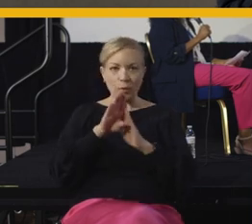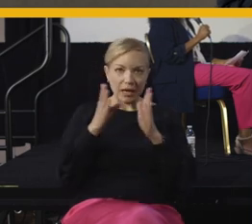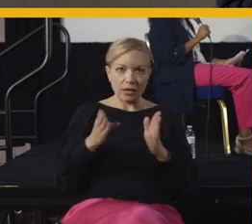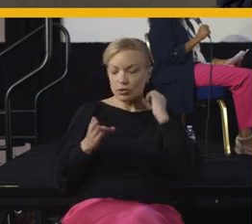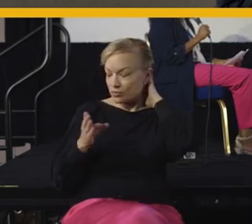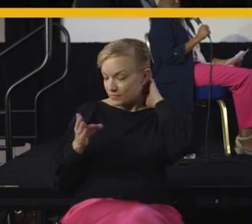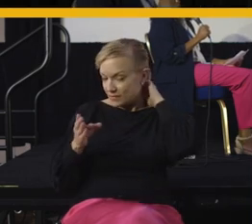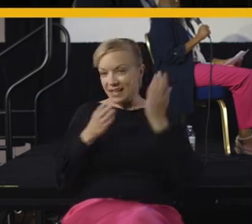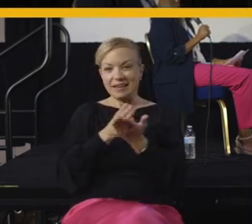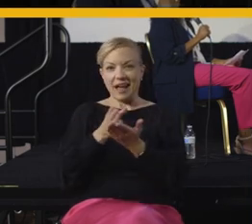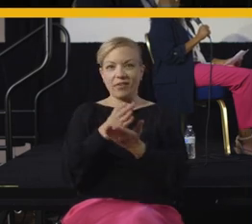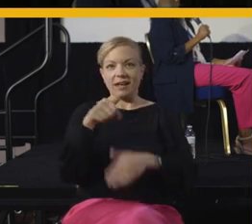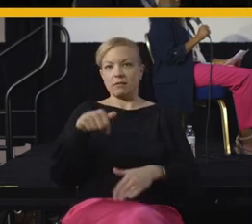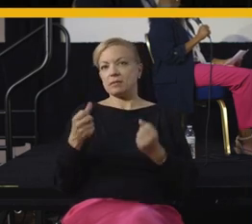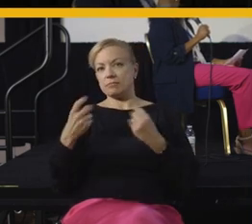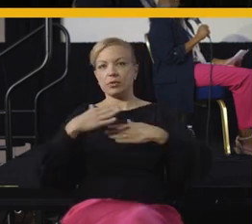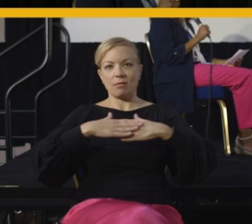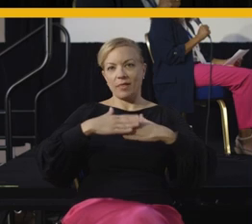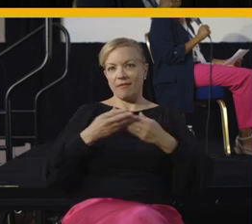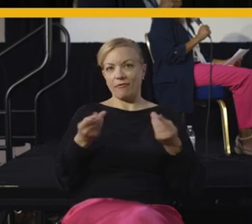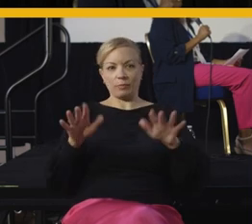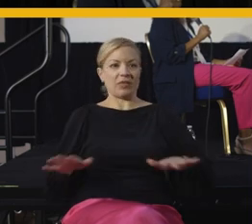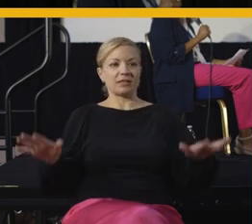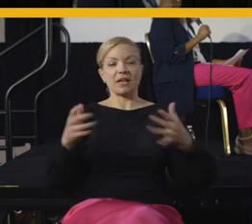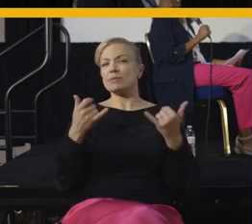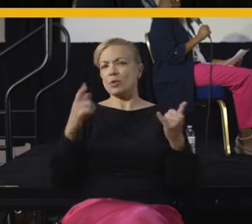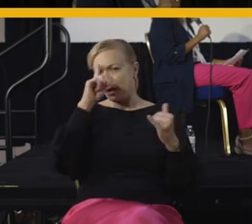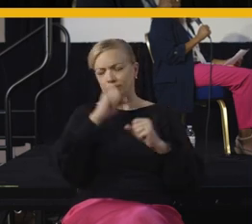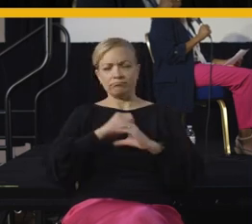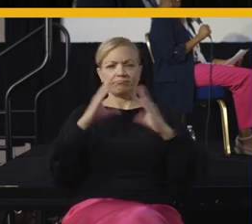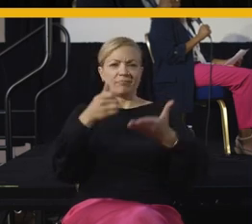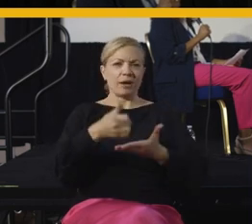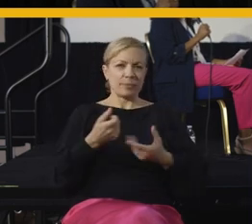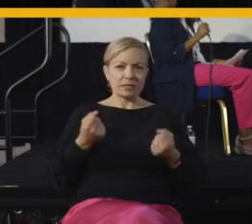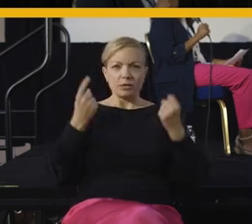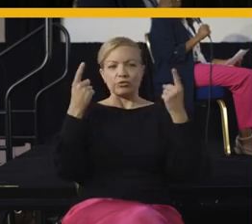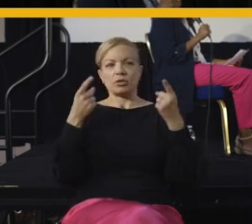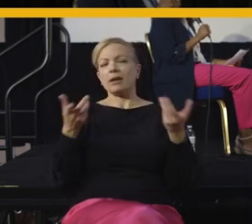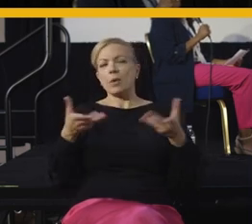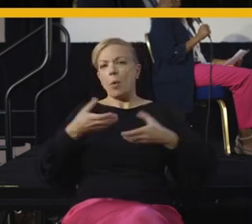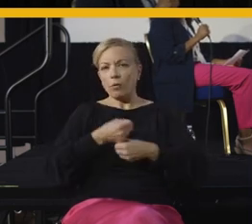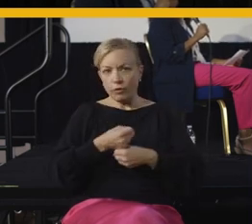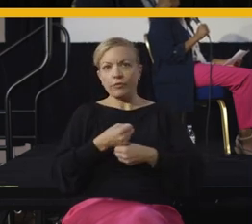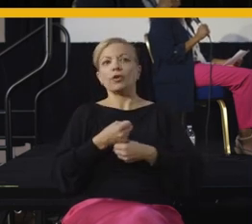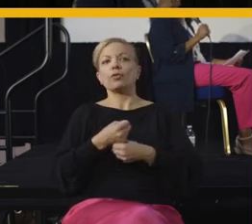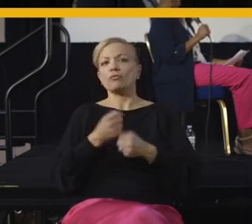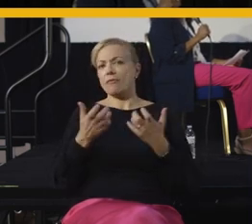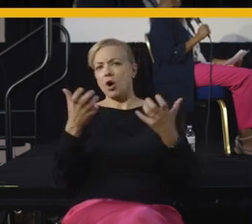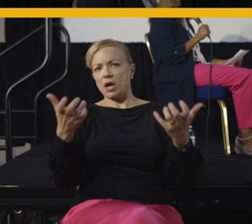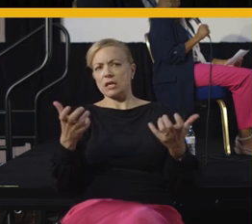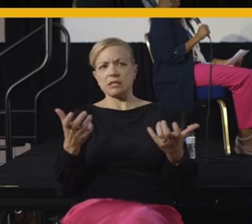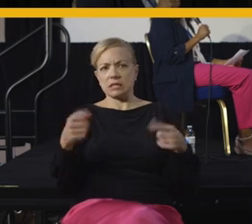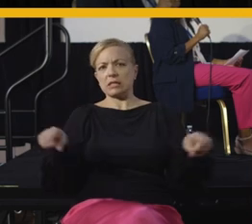this multi-platform landscape. So I'm going to ask you to set the table for us a little bit and share an overview of where audiences can